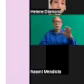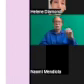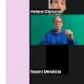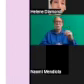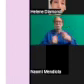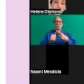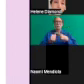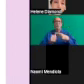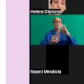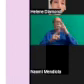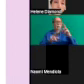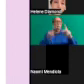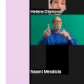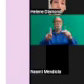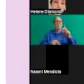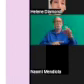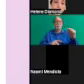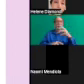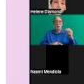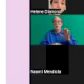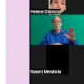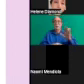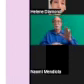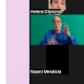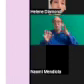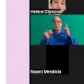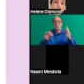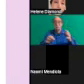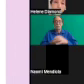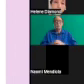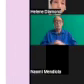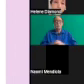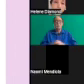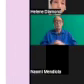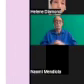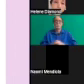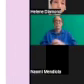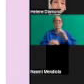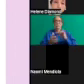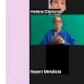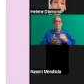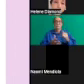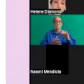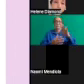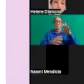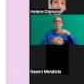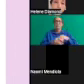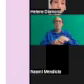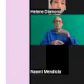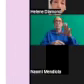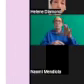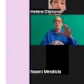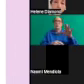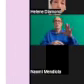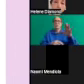with disabilities and their decisions. And really that part about their decisions is we can